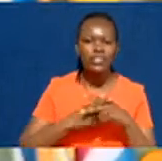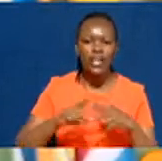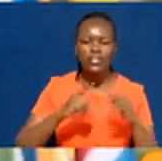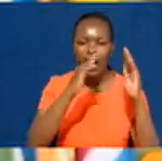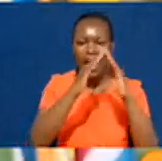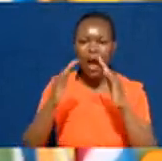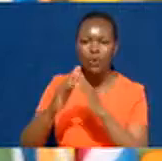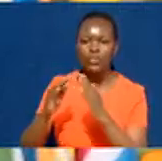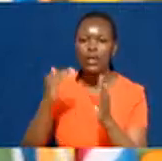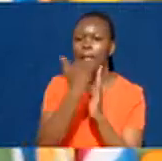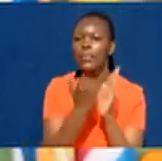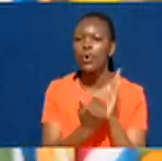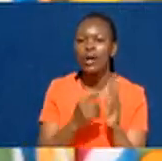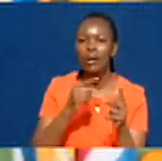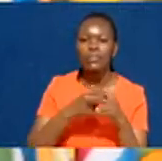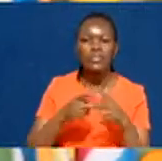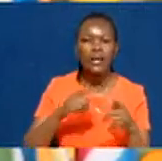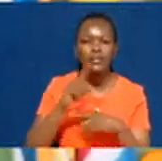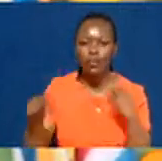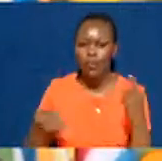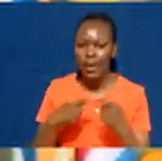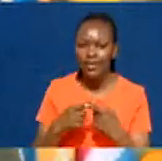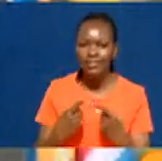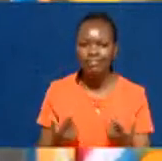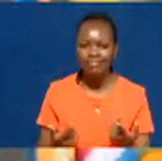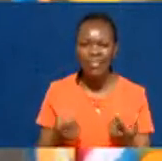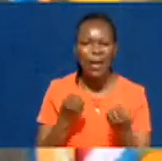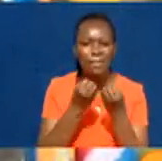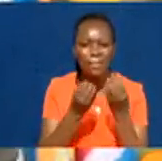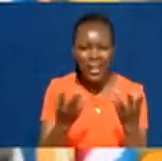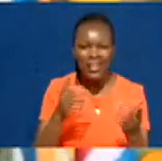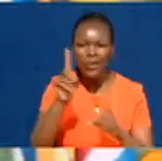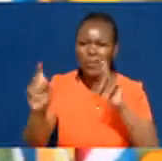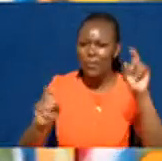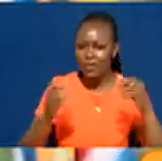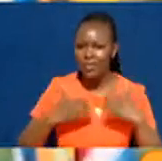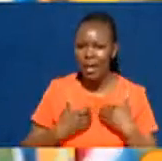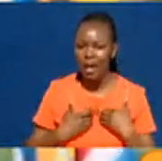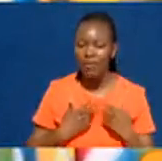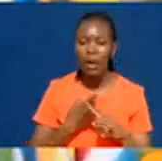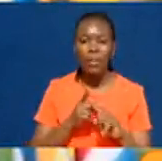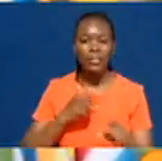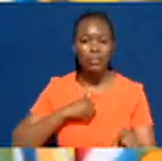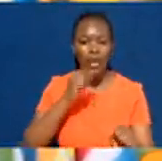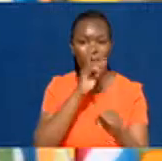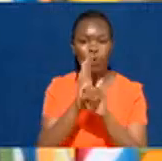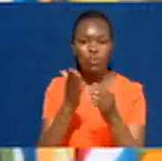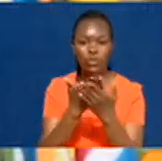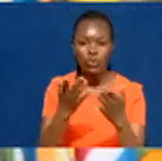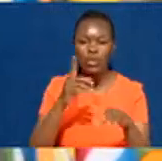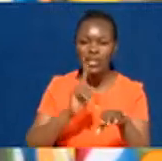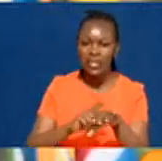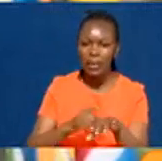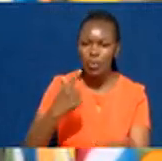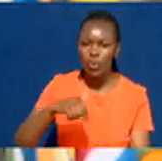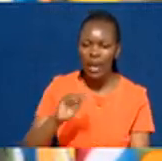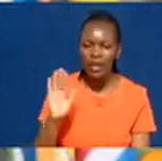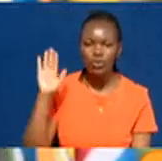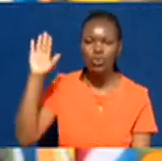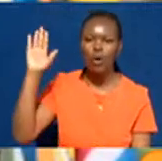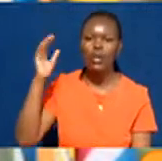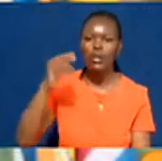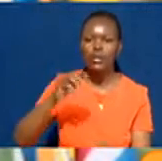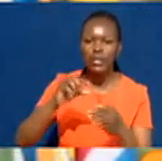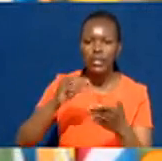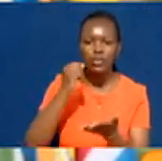program. I want to commit that as soon as we are sworn into office, in